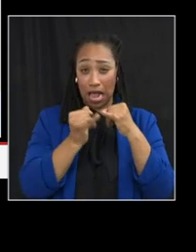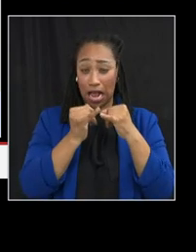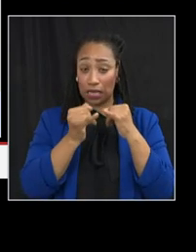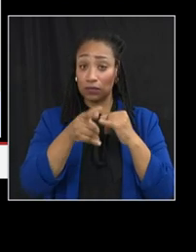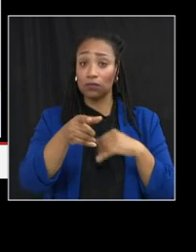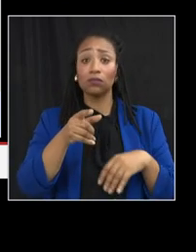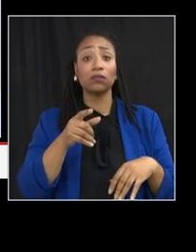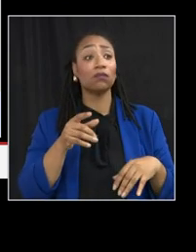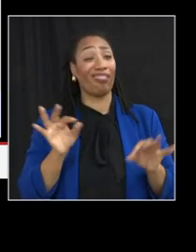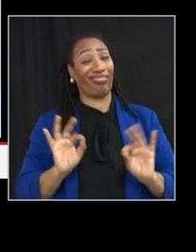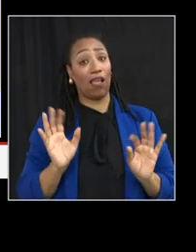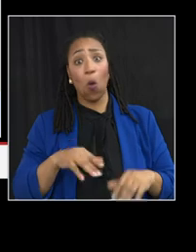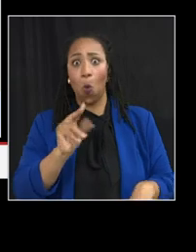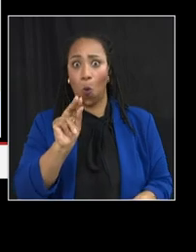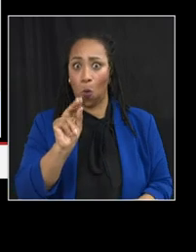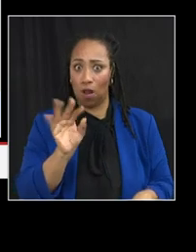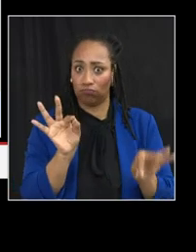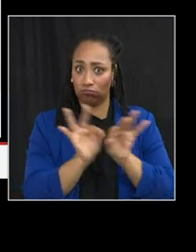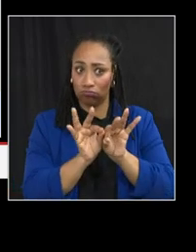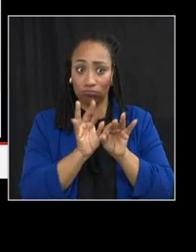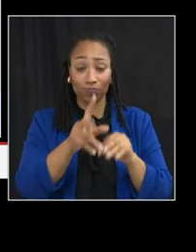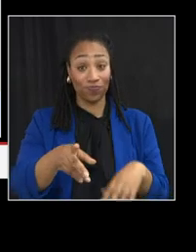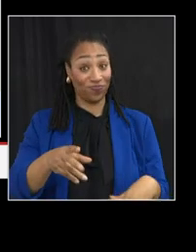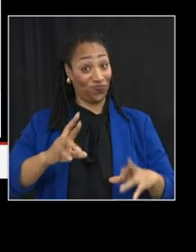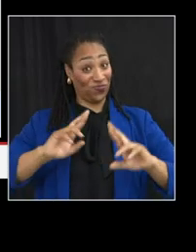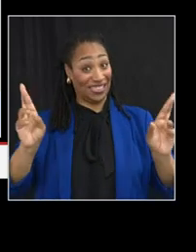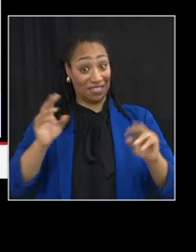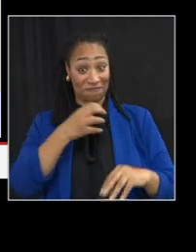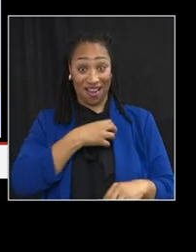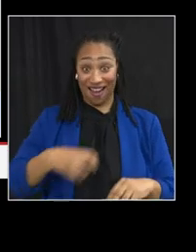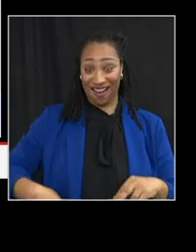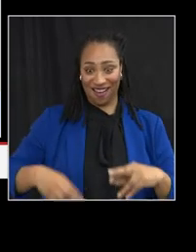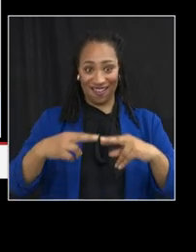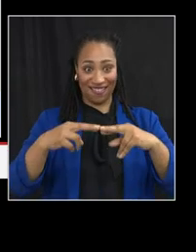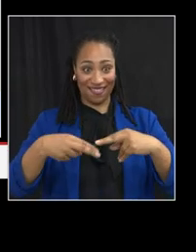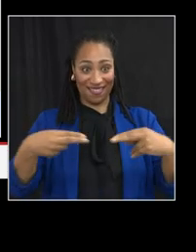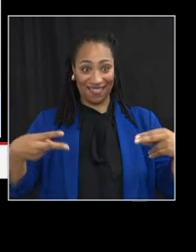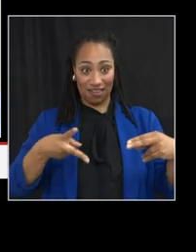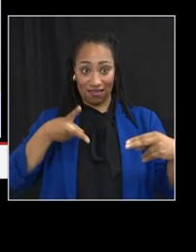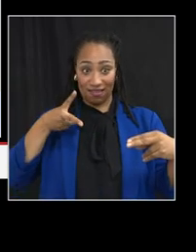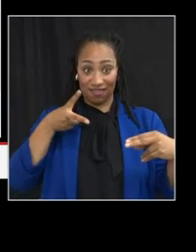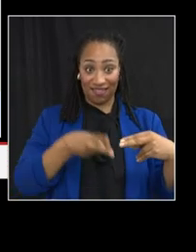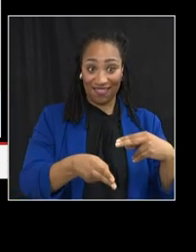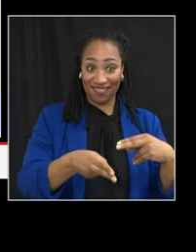million Joy Evans Therapeutic Recreation Center that opened this fiscal year.